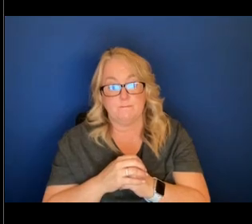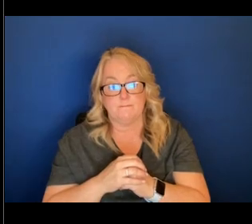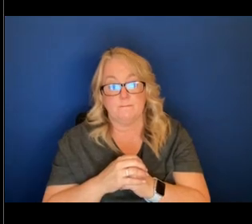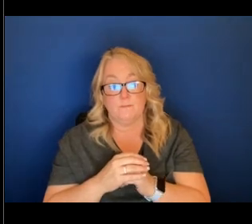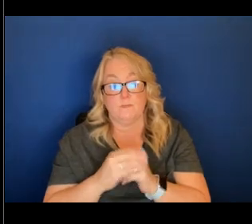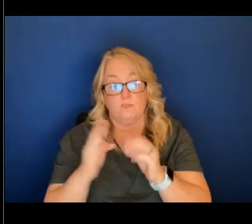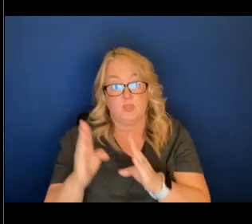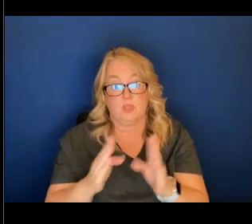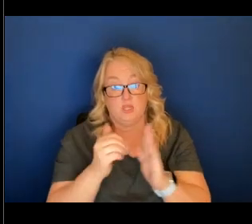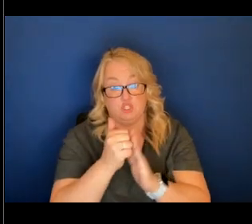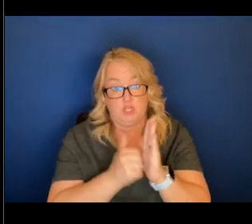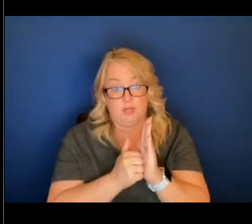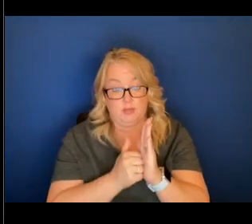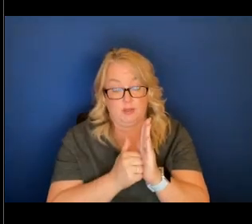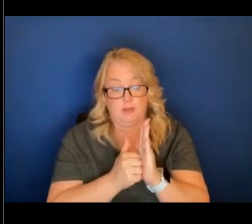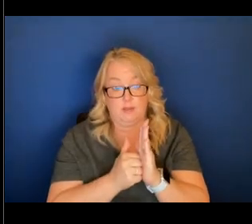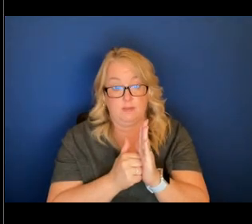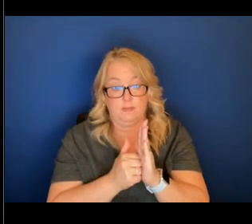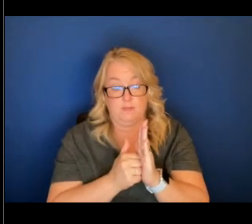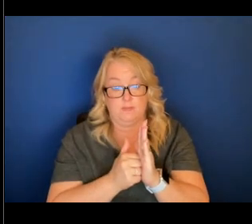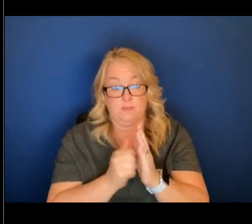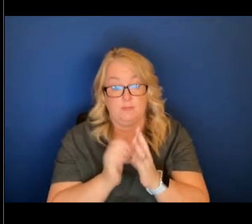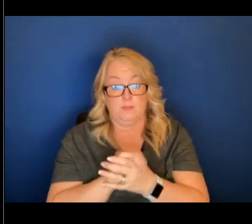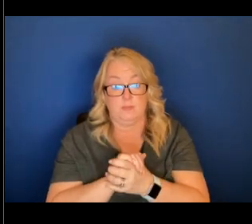Agenda, topics, and learning objectives.